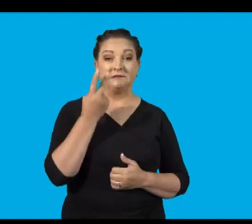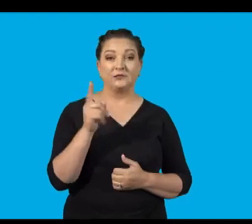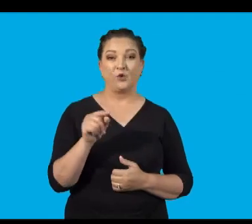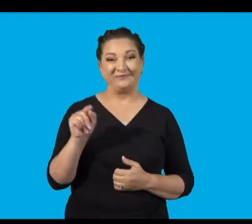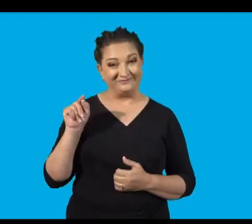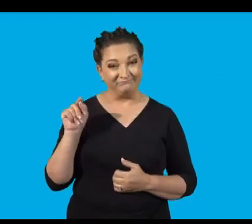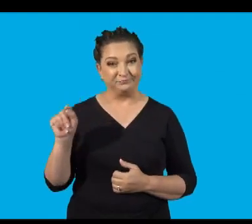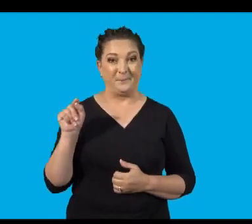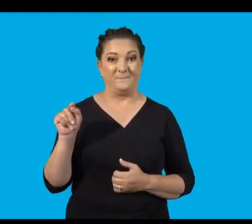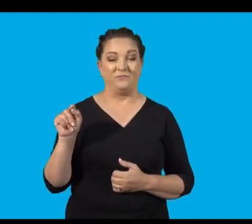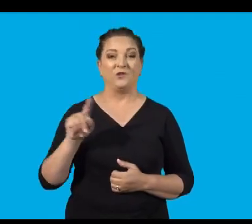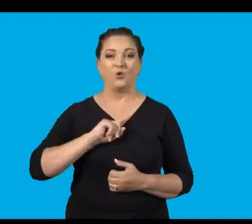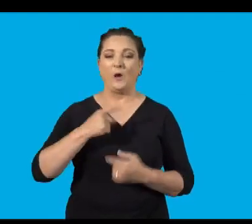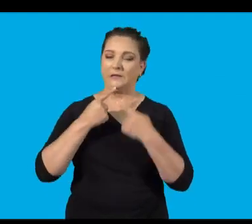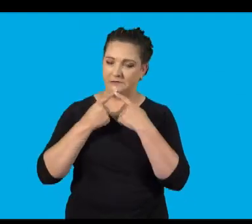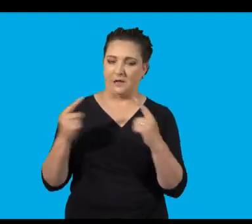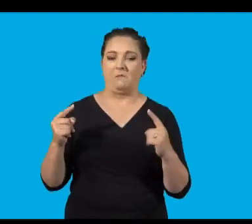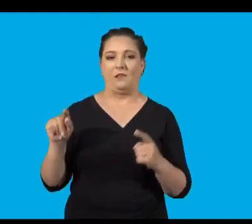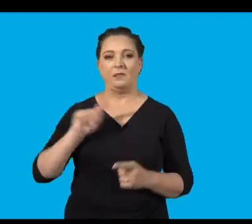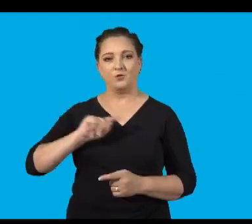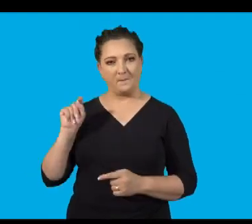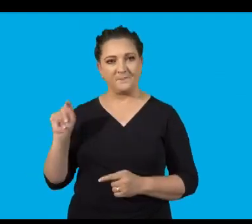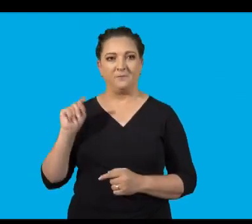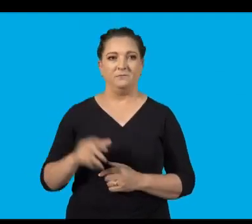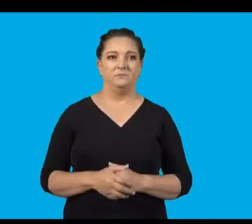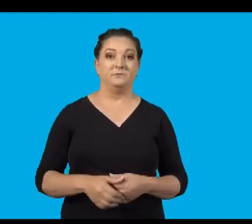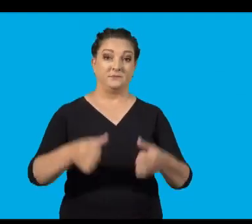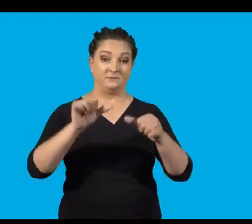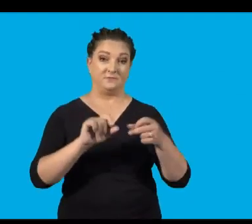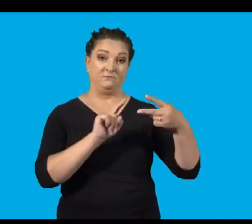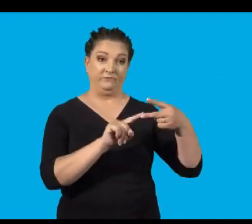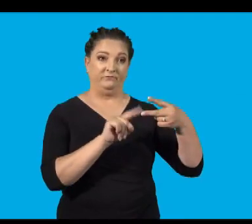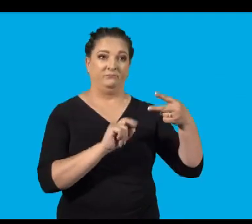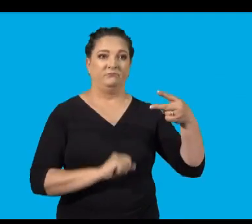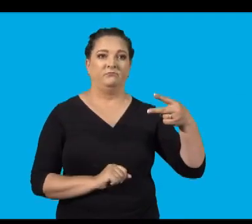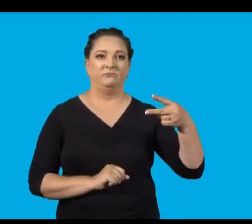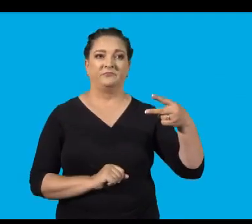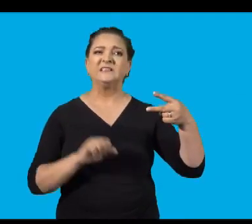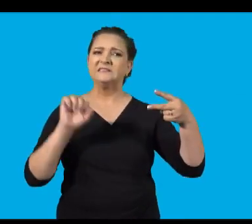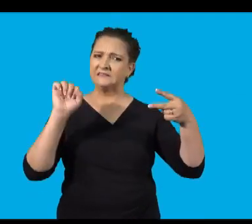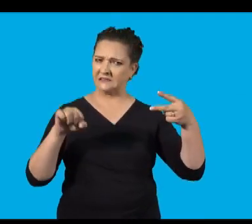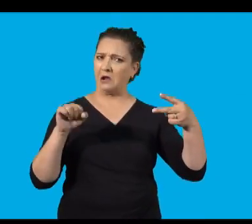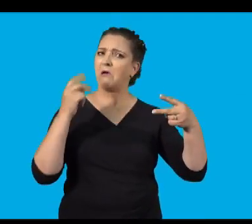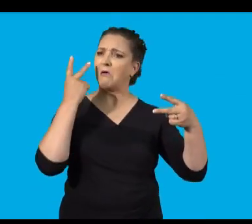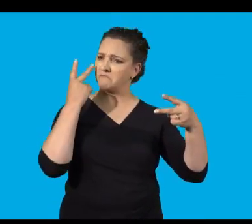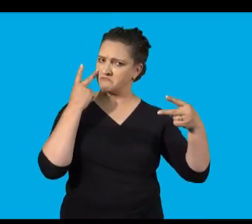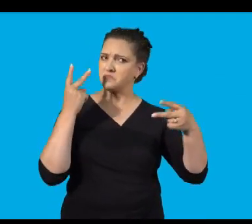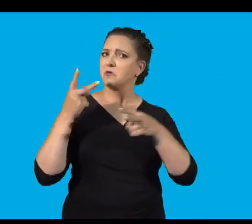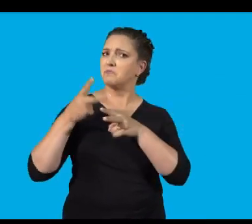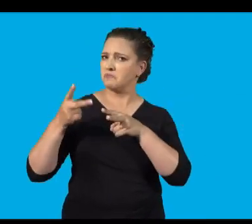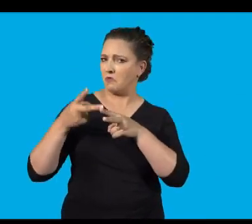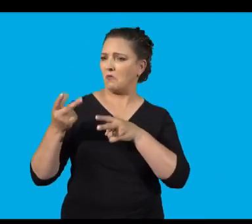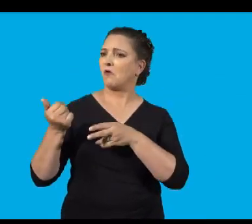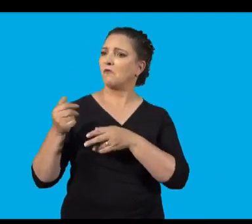Watch the inclusion of your full stop because it's a statement sentence, all right? In our second example, yes, I have